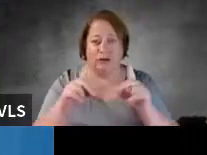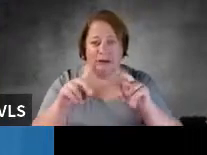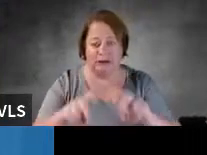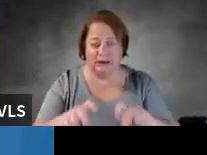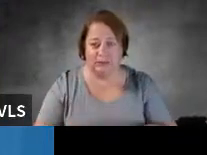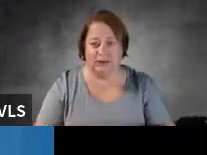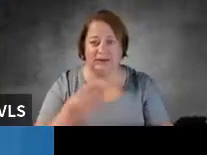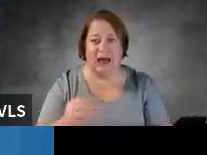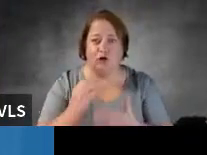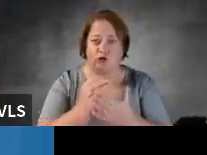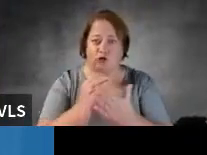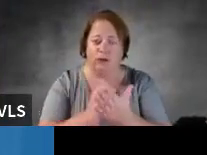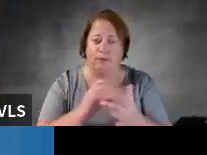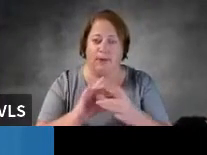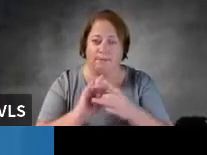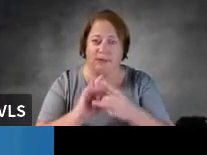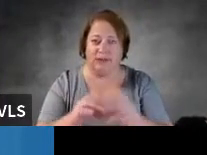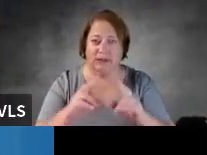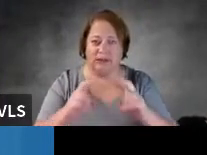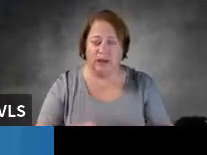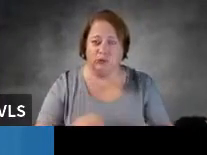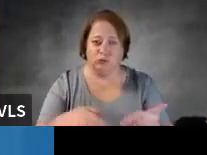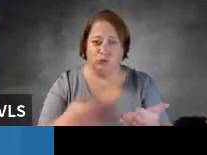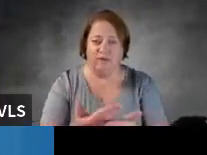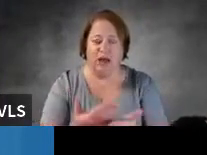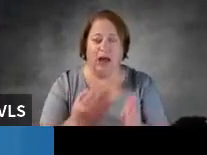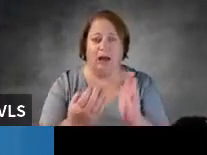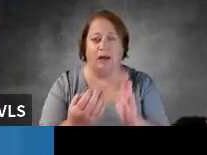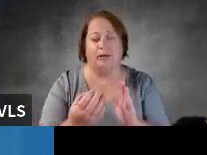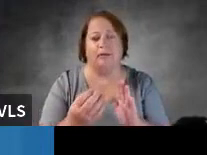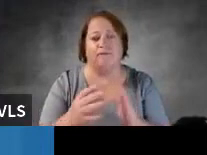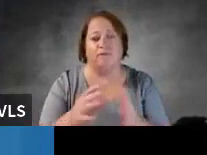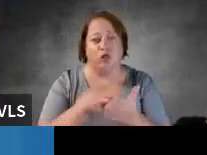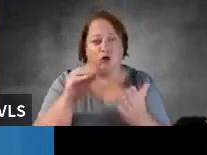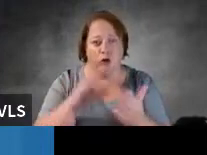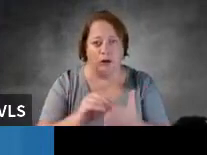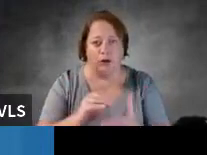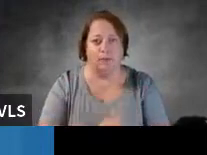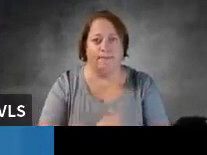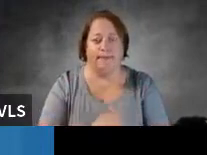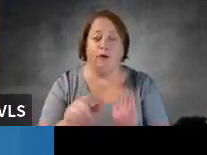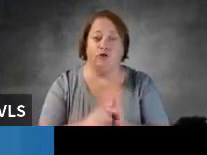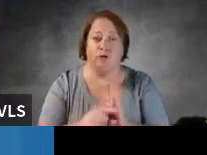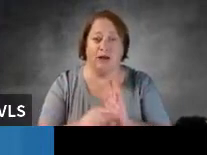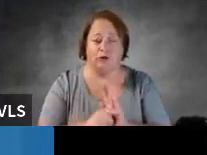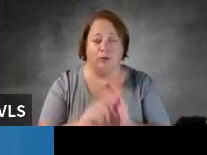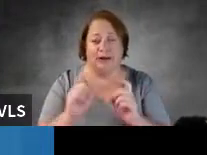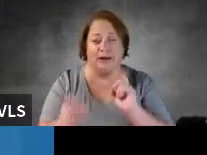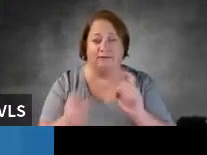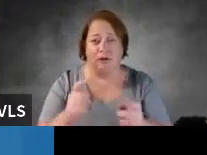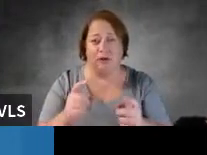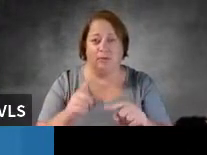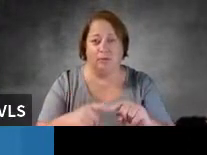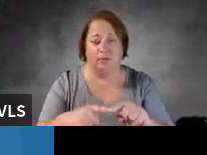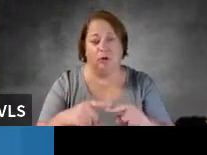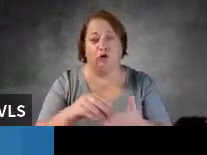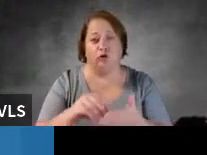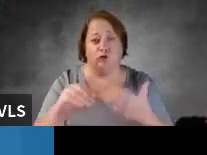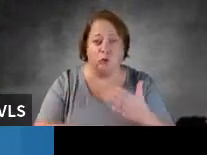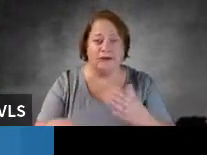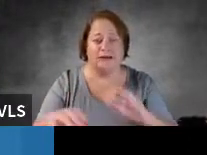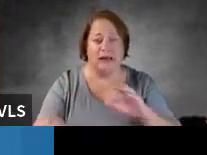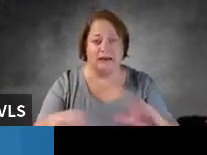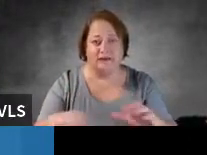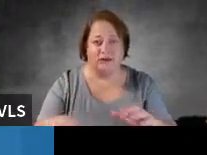curriculum-based assessments to provide evidence of learning aligned with course expectations. Grades are being issued based on student performance on activities and